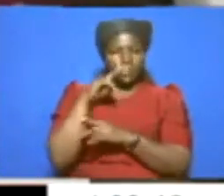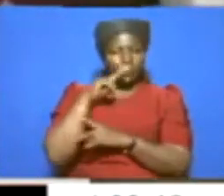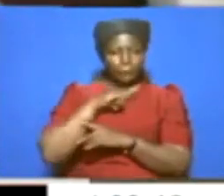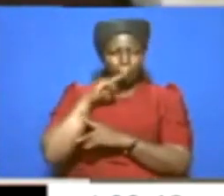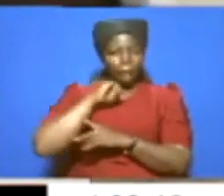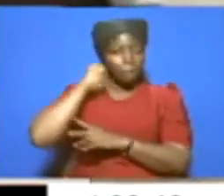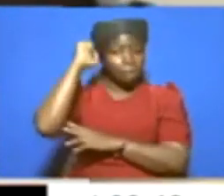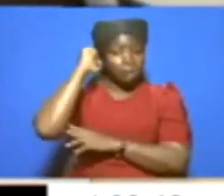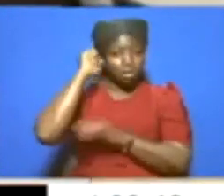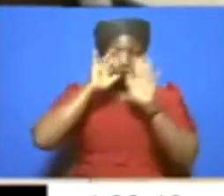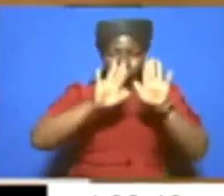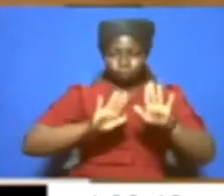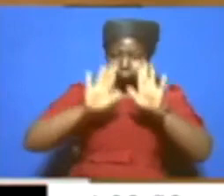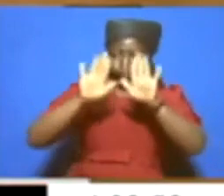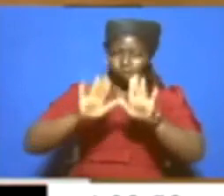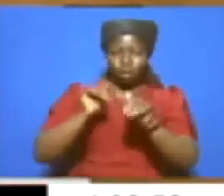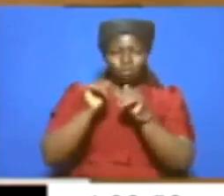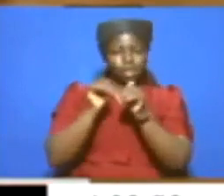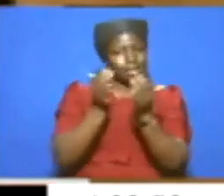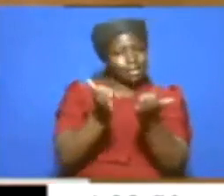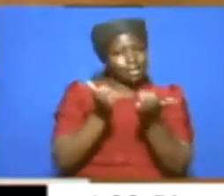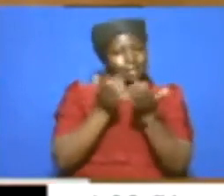a voice of reason.